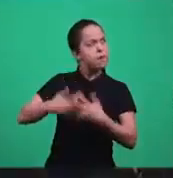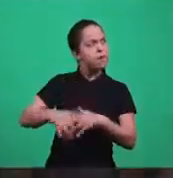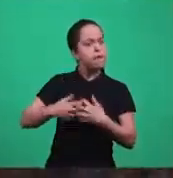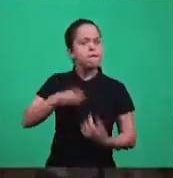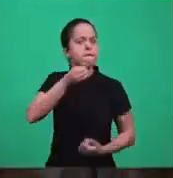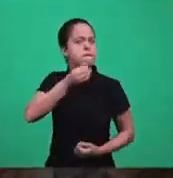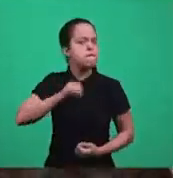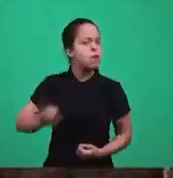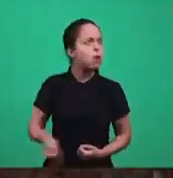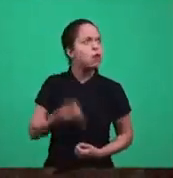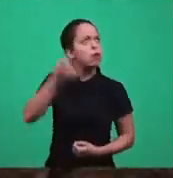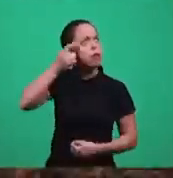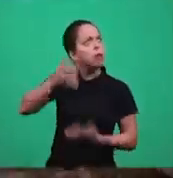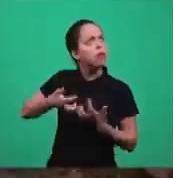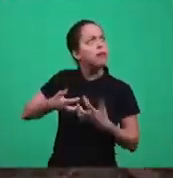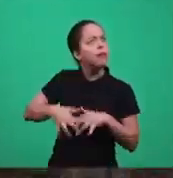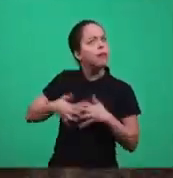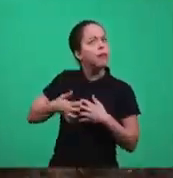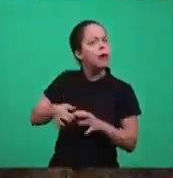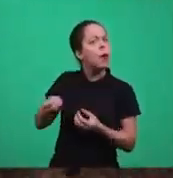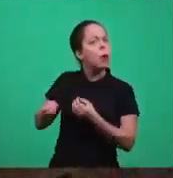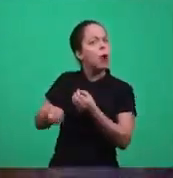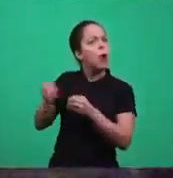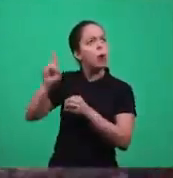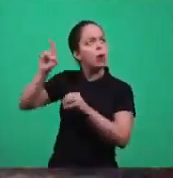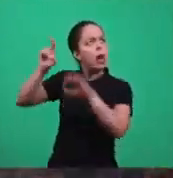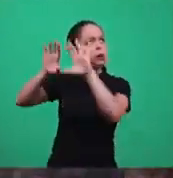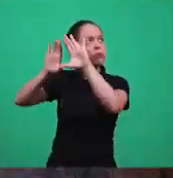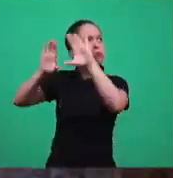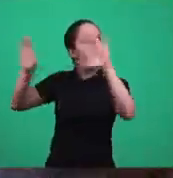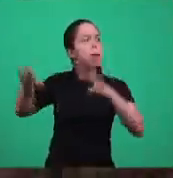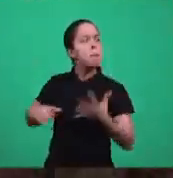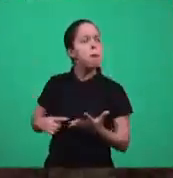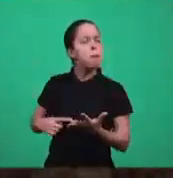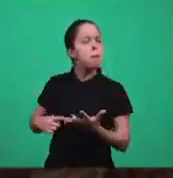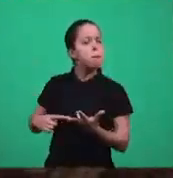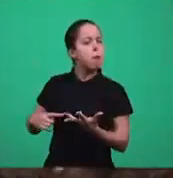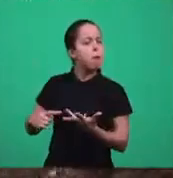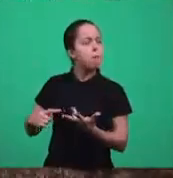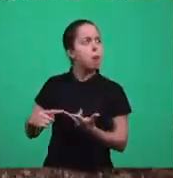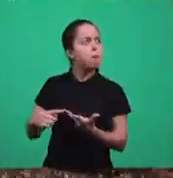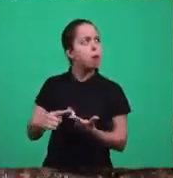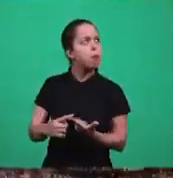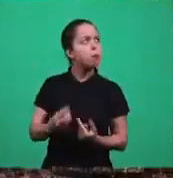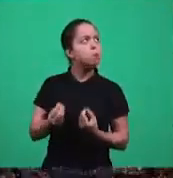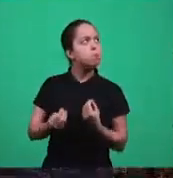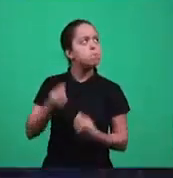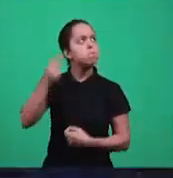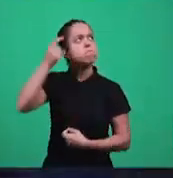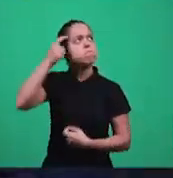The time has come to think of the heavenly things,